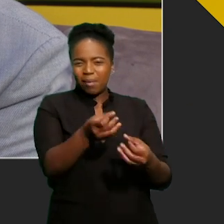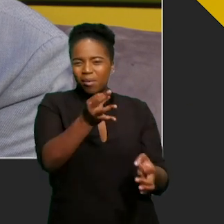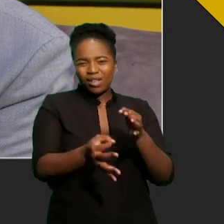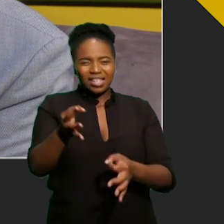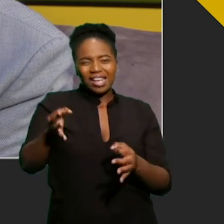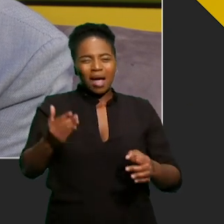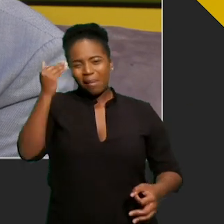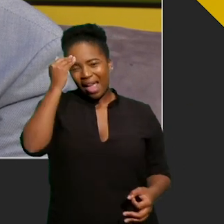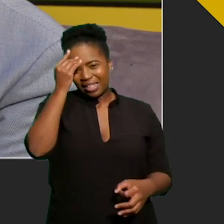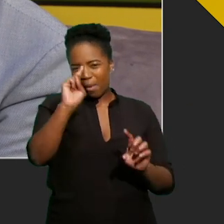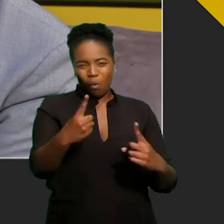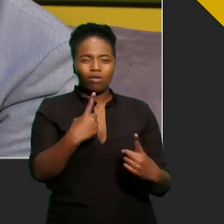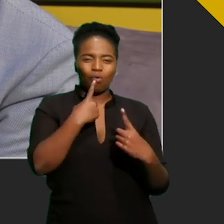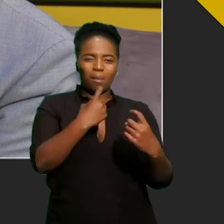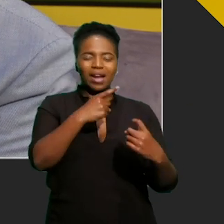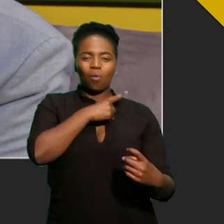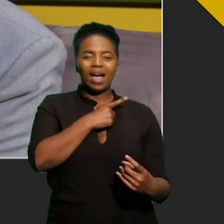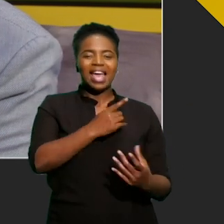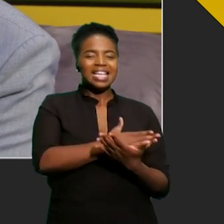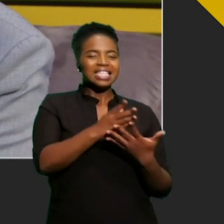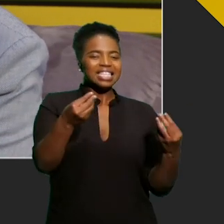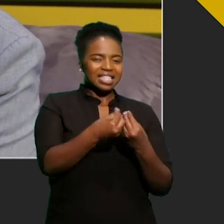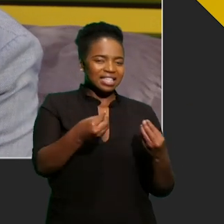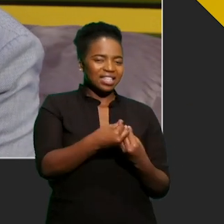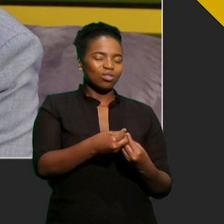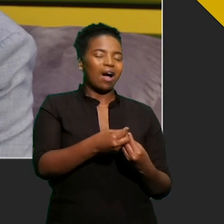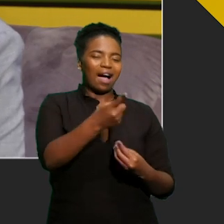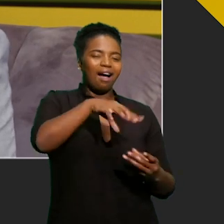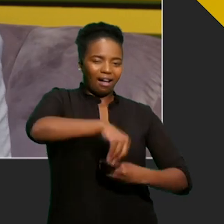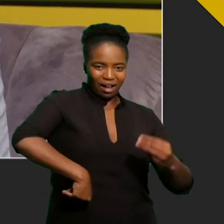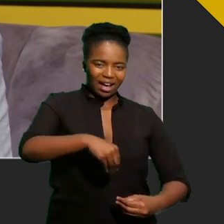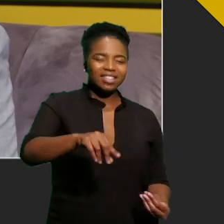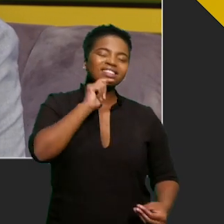know they can't complain because they know some of the things we are saying about them being crooks